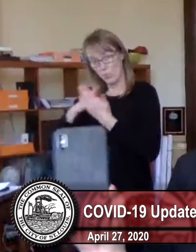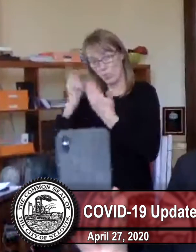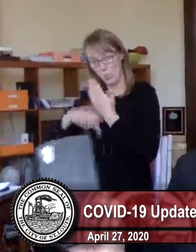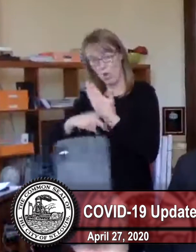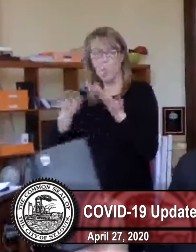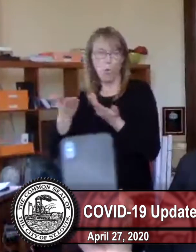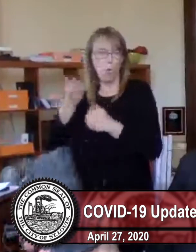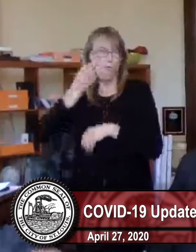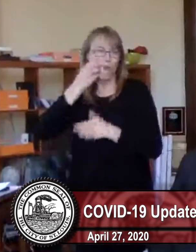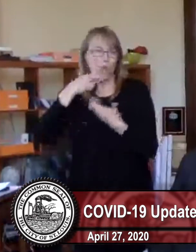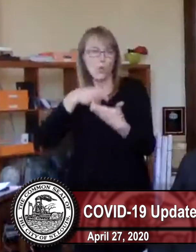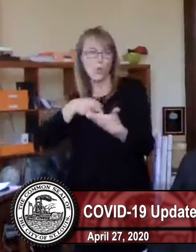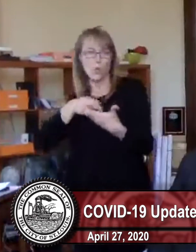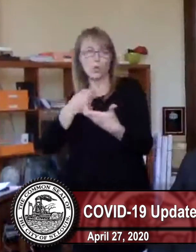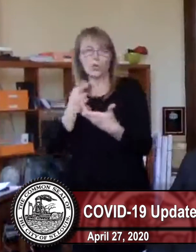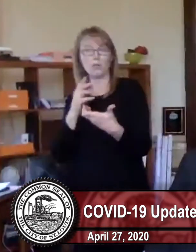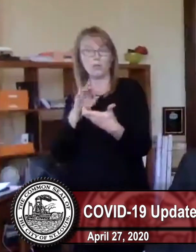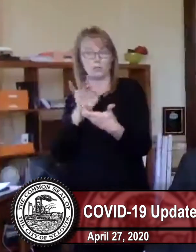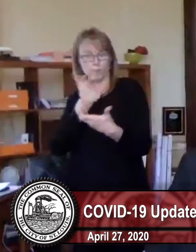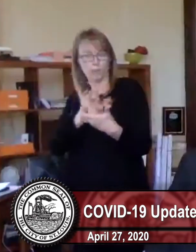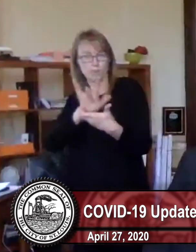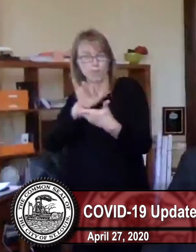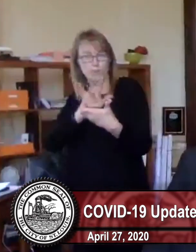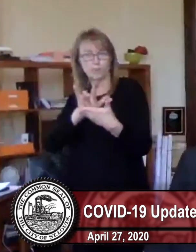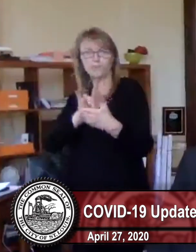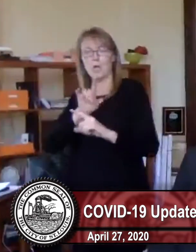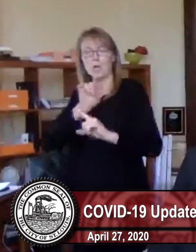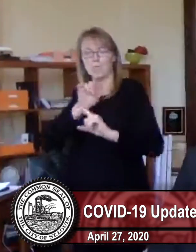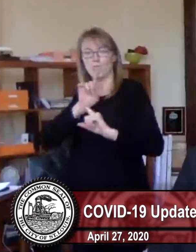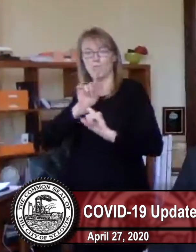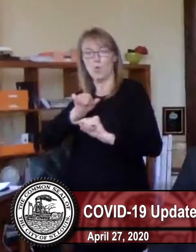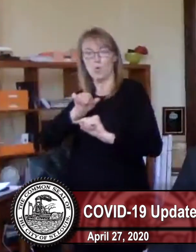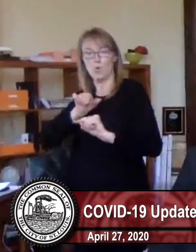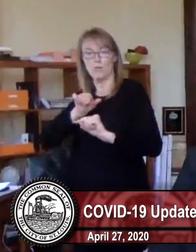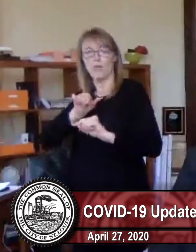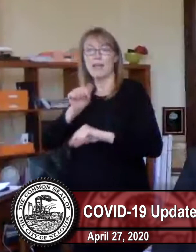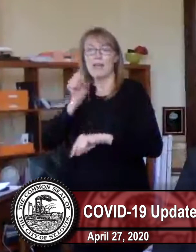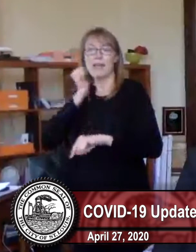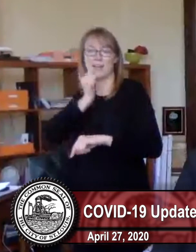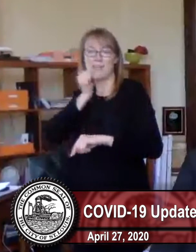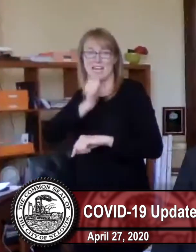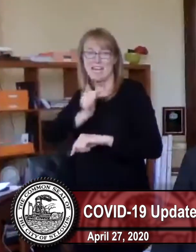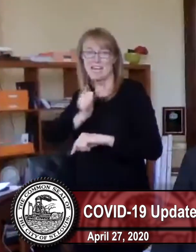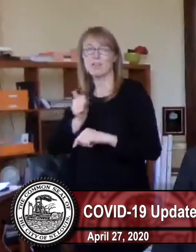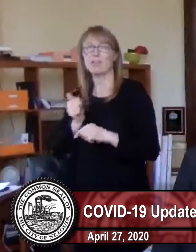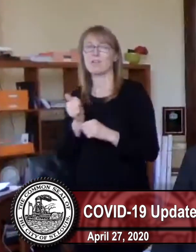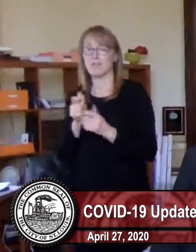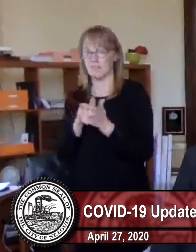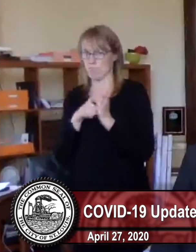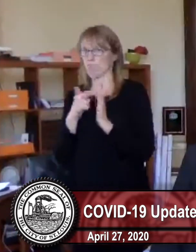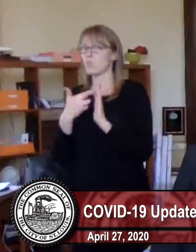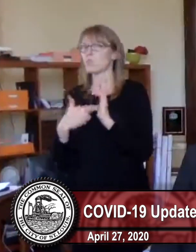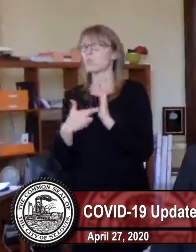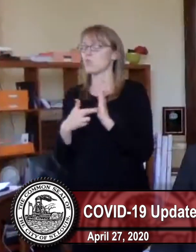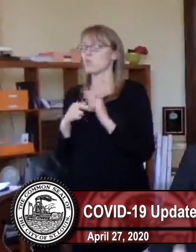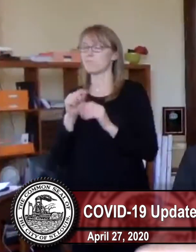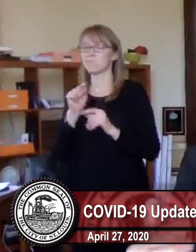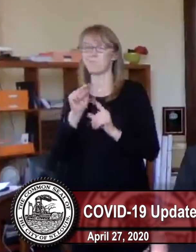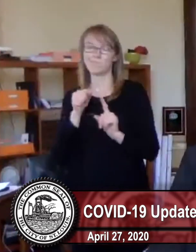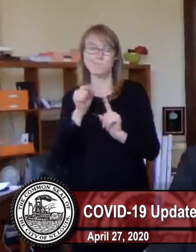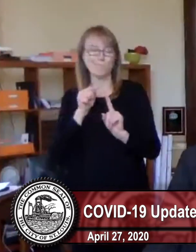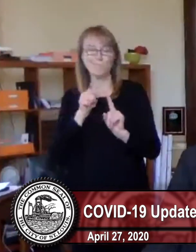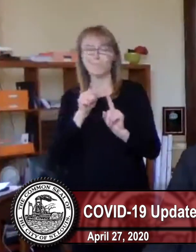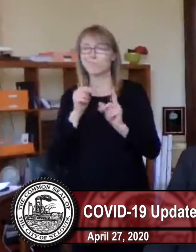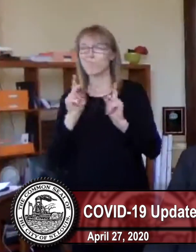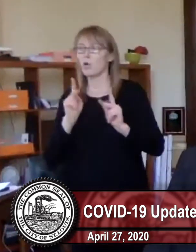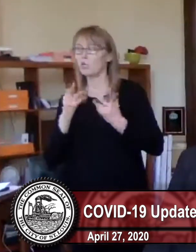your telephone, your smartphone, or on a computer. And you have to take your temperature. They give them a lot of information and answer